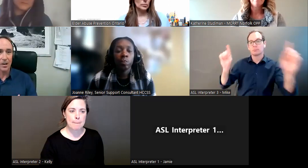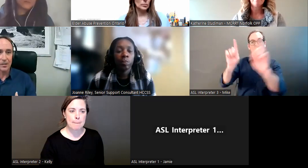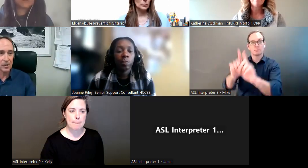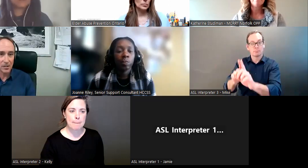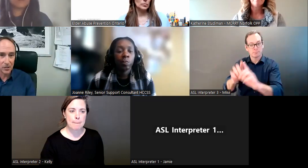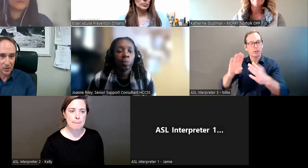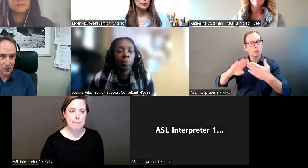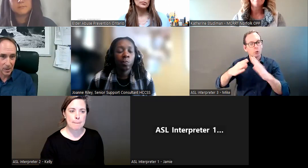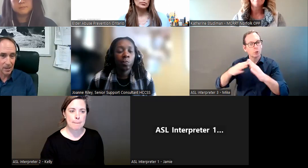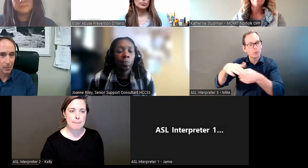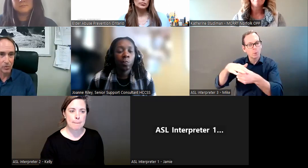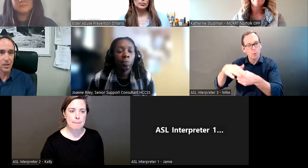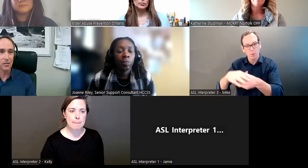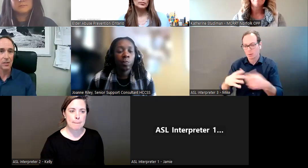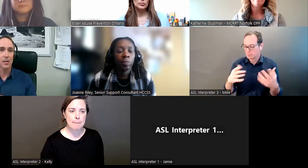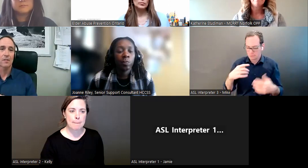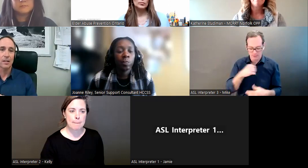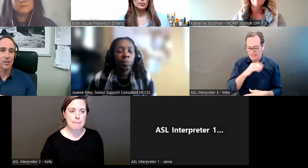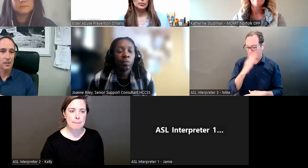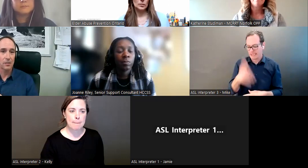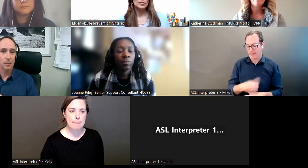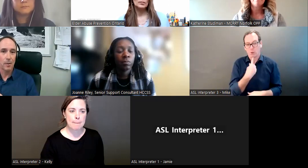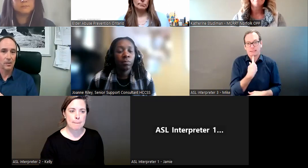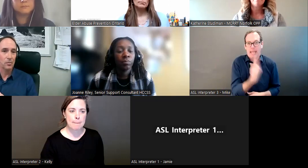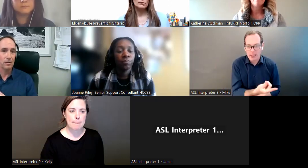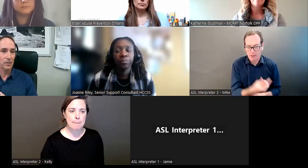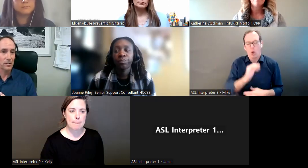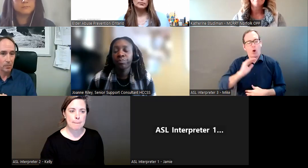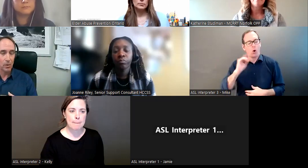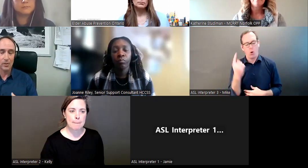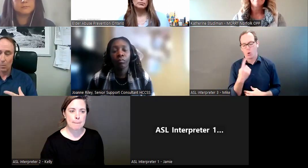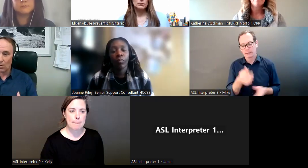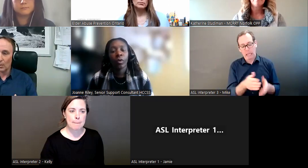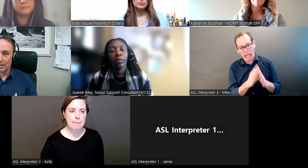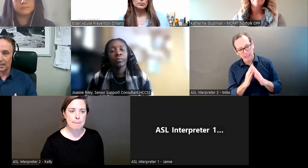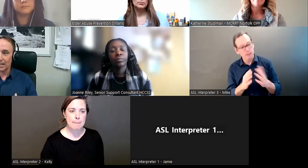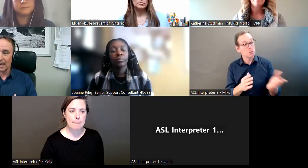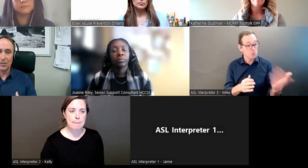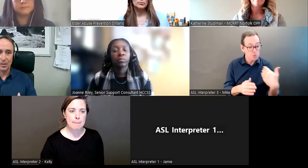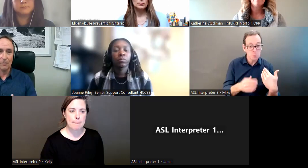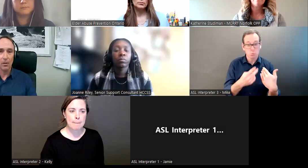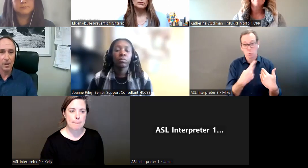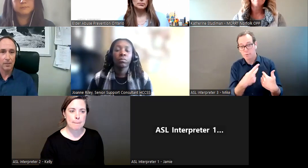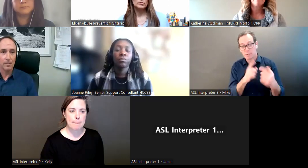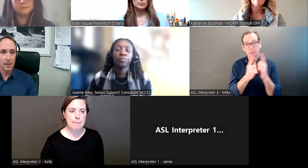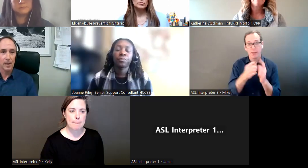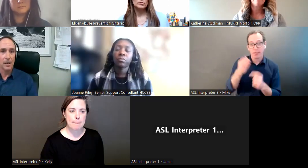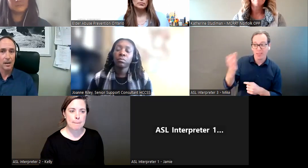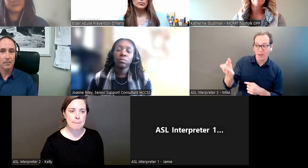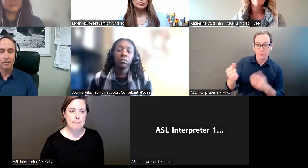our clients in the decision-making process. That's another part that we feel is important. The more we can engage and involve